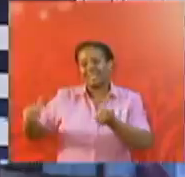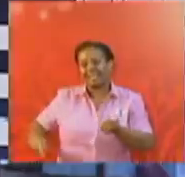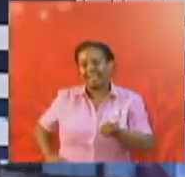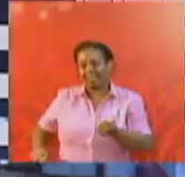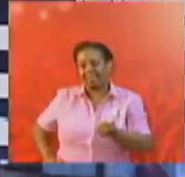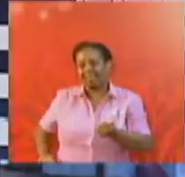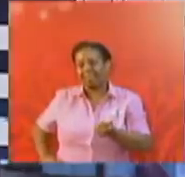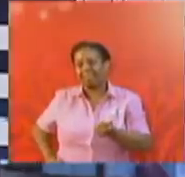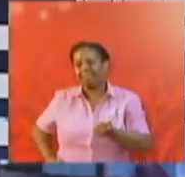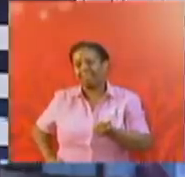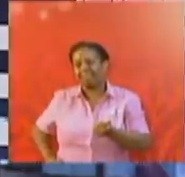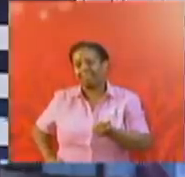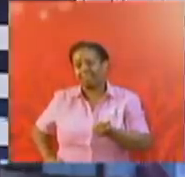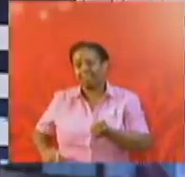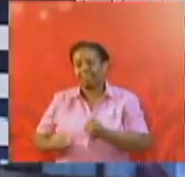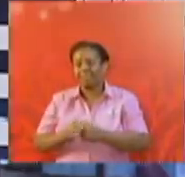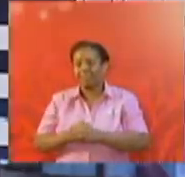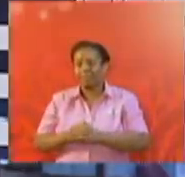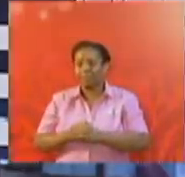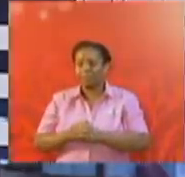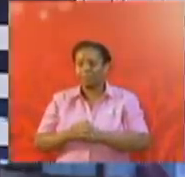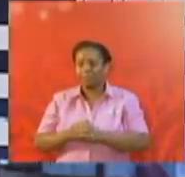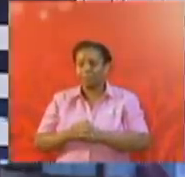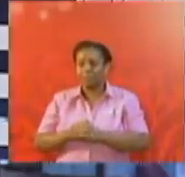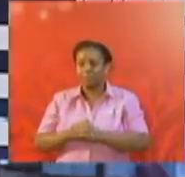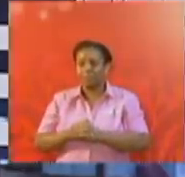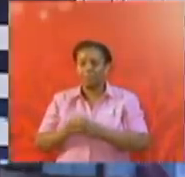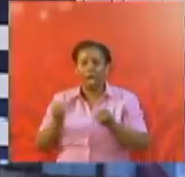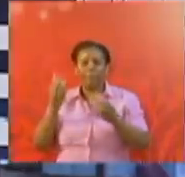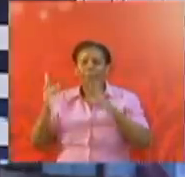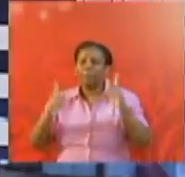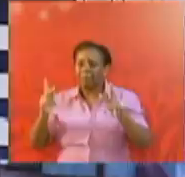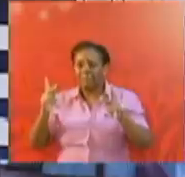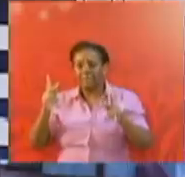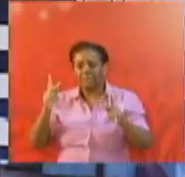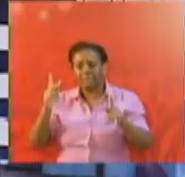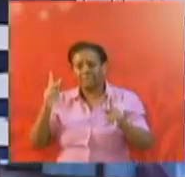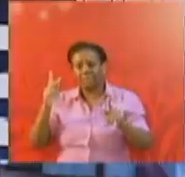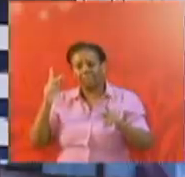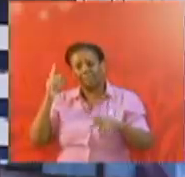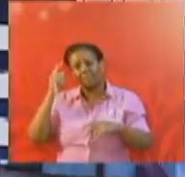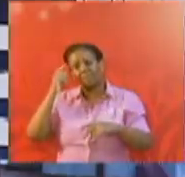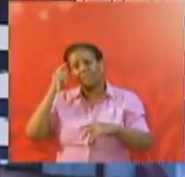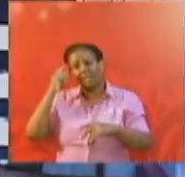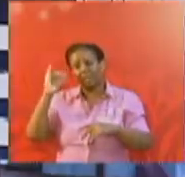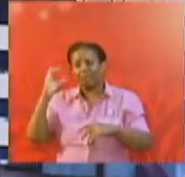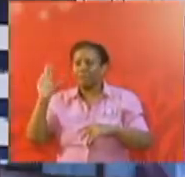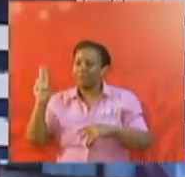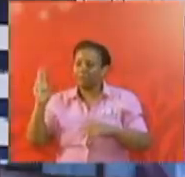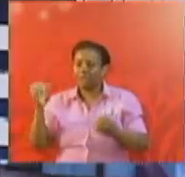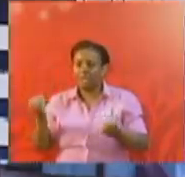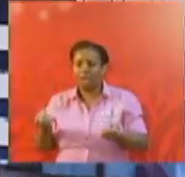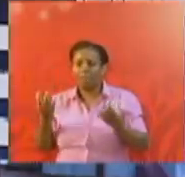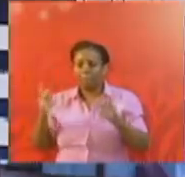somebody gives out in the ICU, gives us an idea how well the kidney is functioning, and also give you an idea how well the other organs are